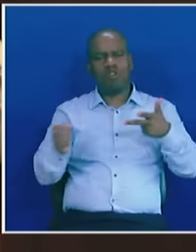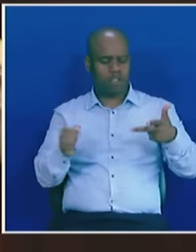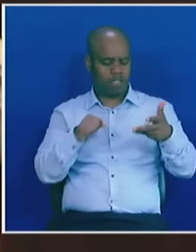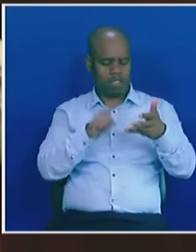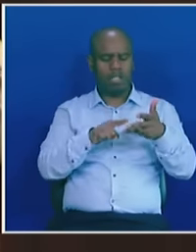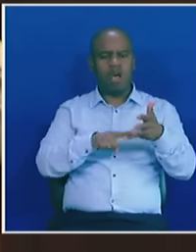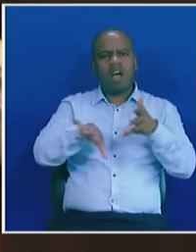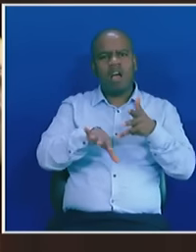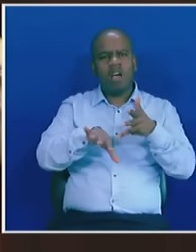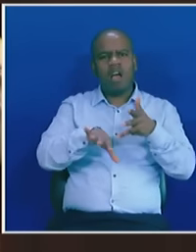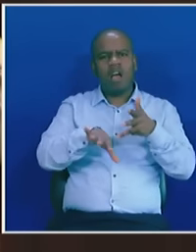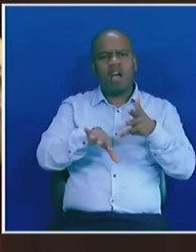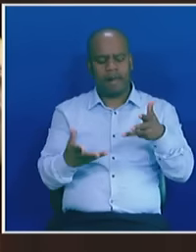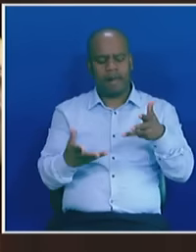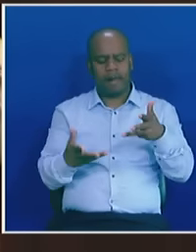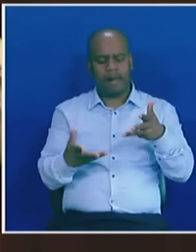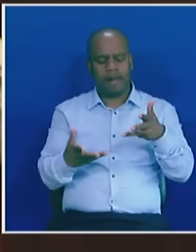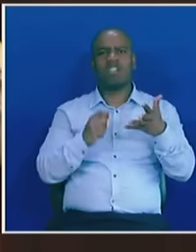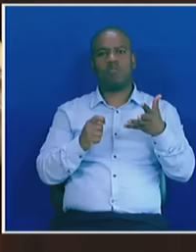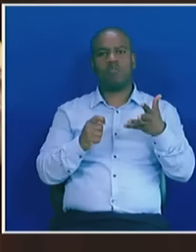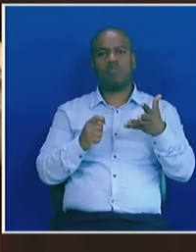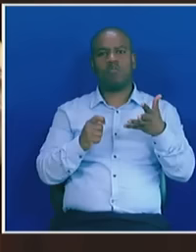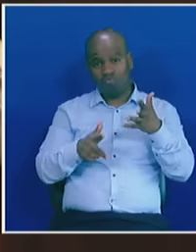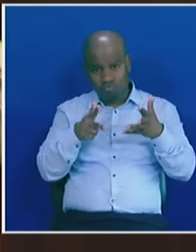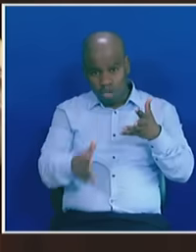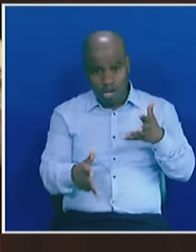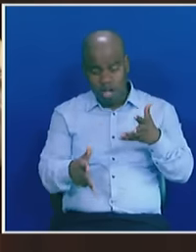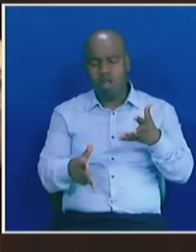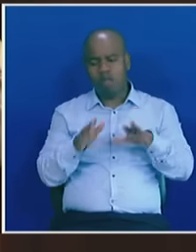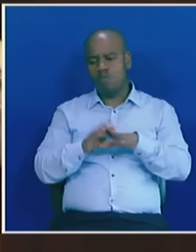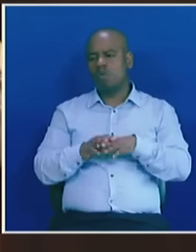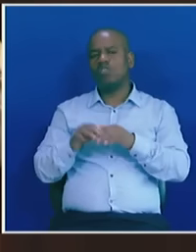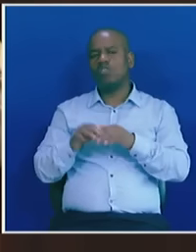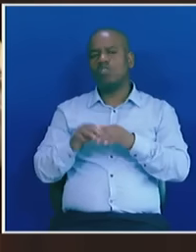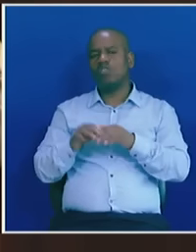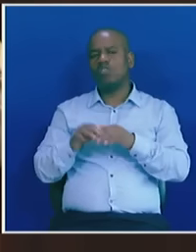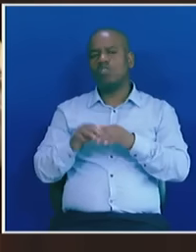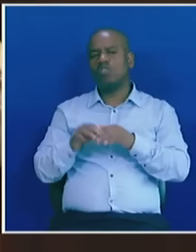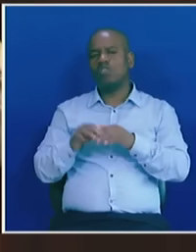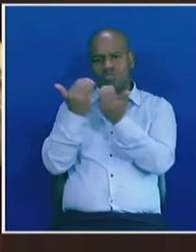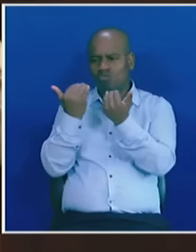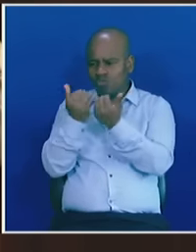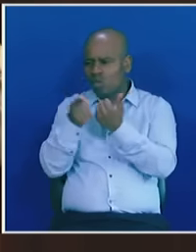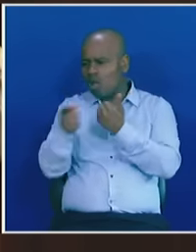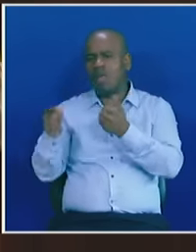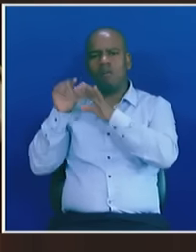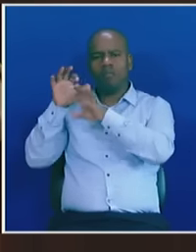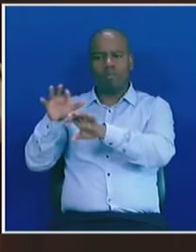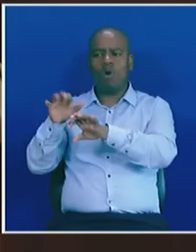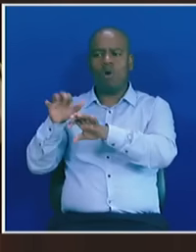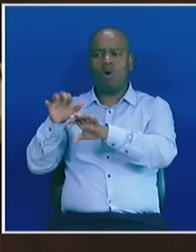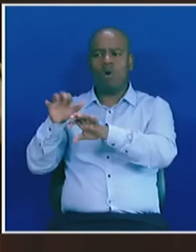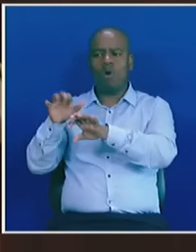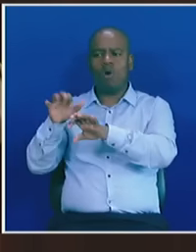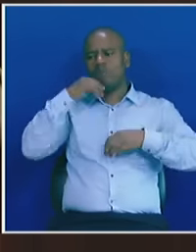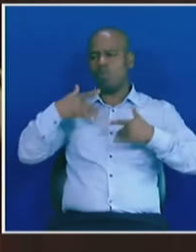waste removal, transport, taxi and rail, as well as student protests in its efforts to voice